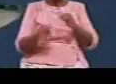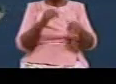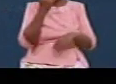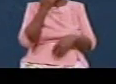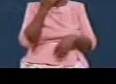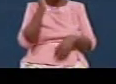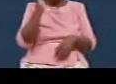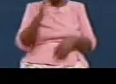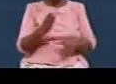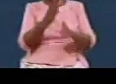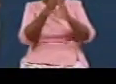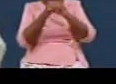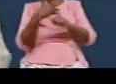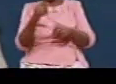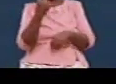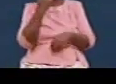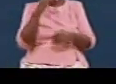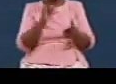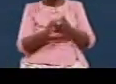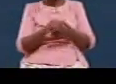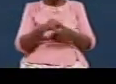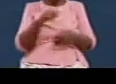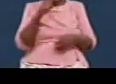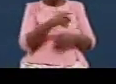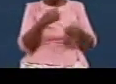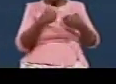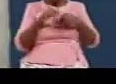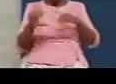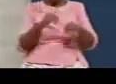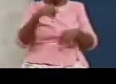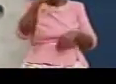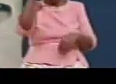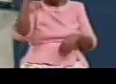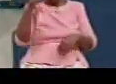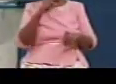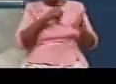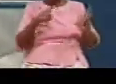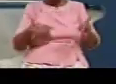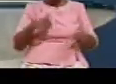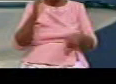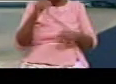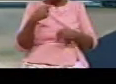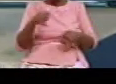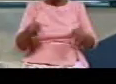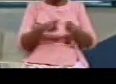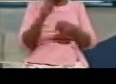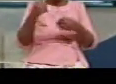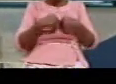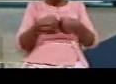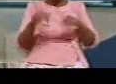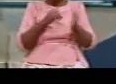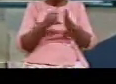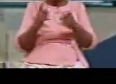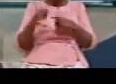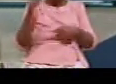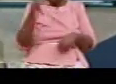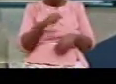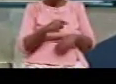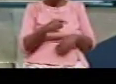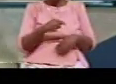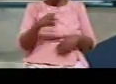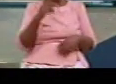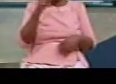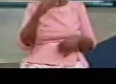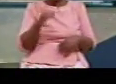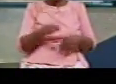for the wrong which he has done. Because the Lord will say, as you've done it to him, one of the least of